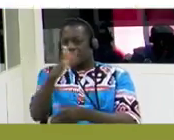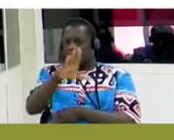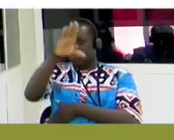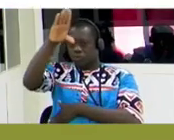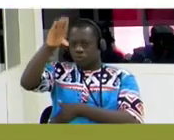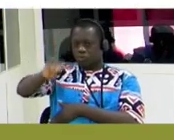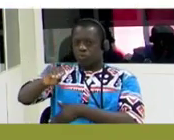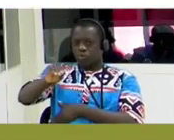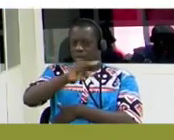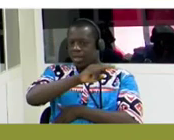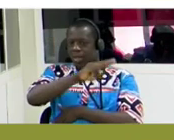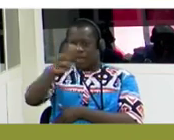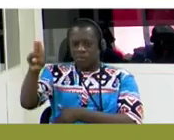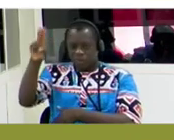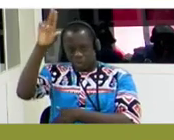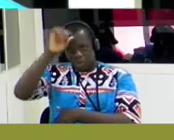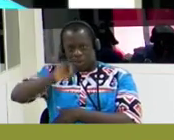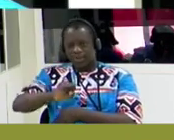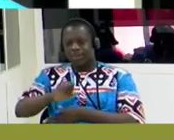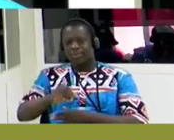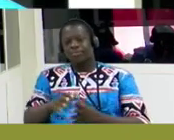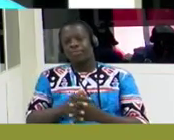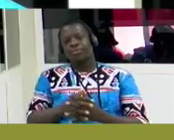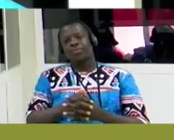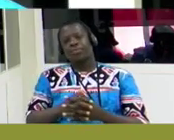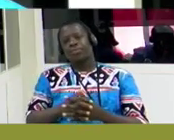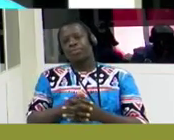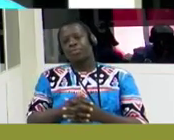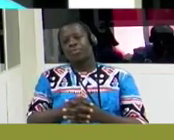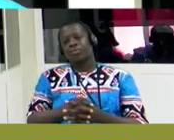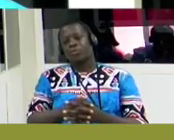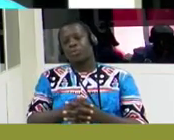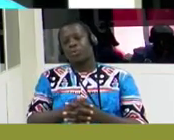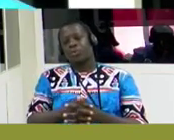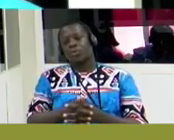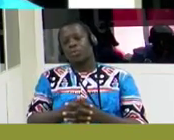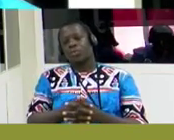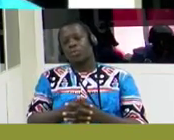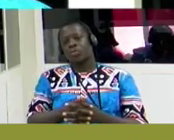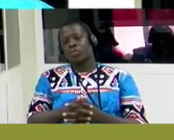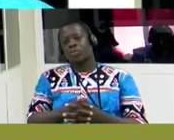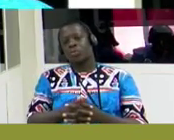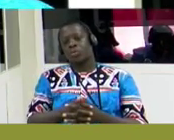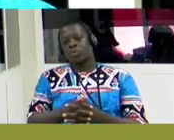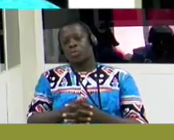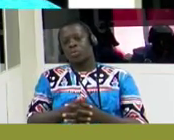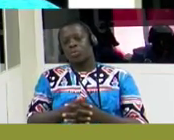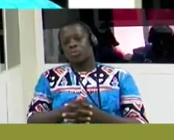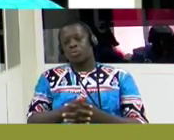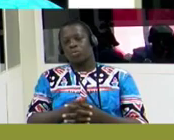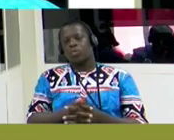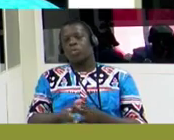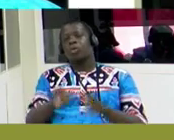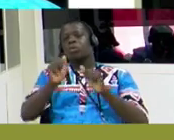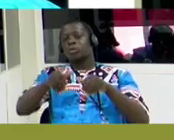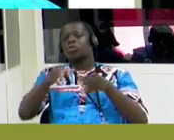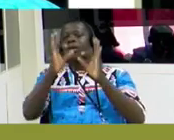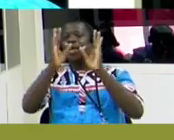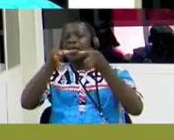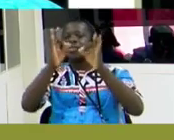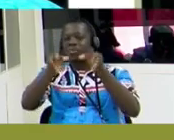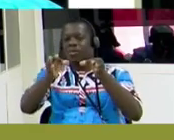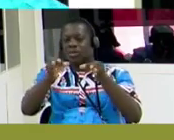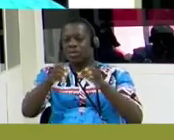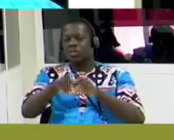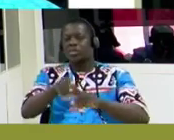I don't understand that. Did they tell you? Okay, can you describe the circumstances in which